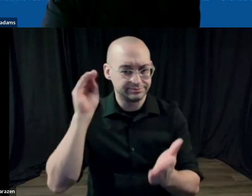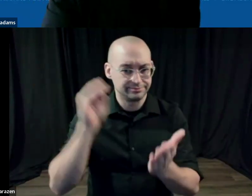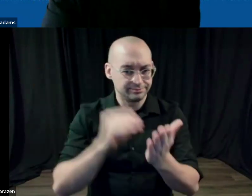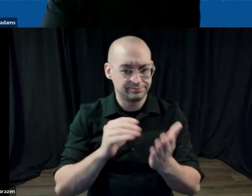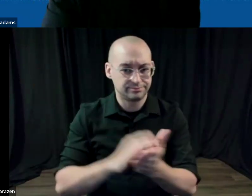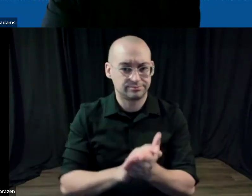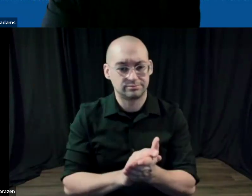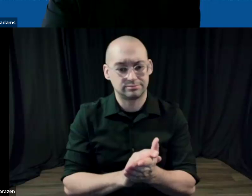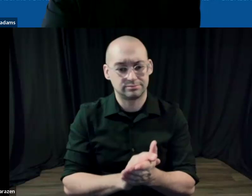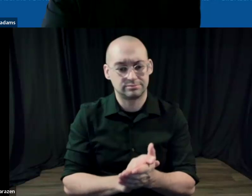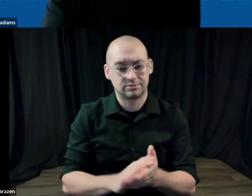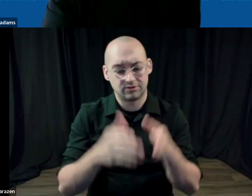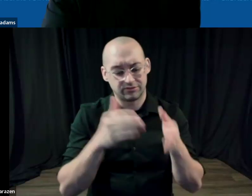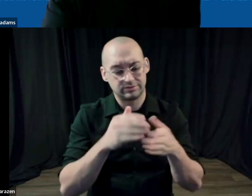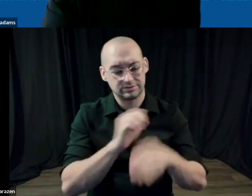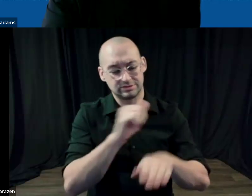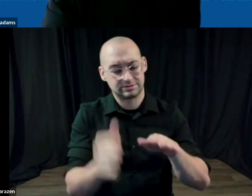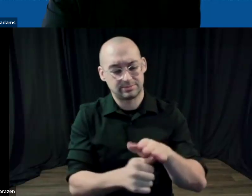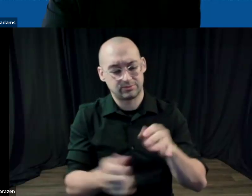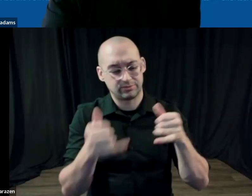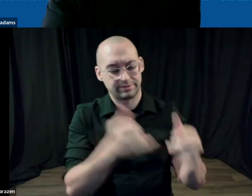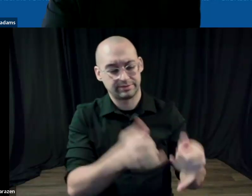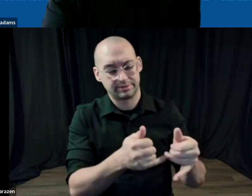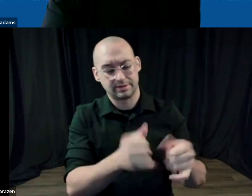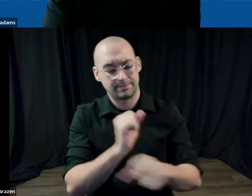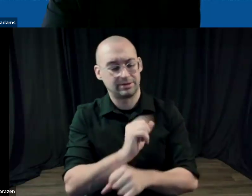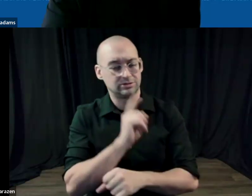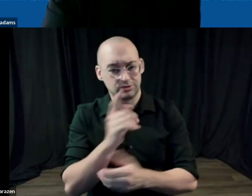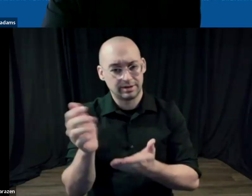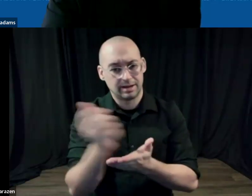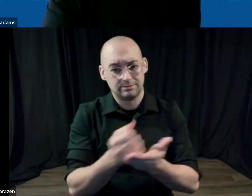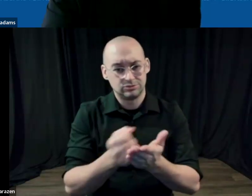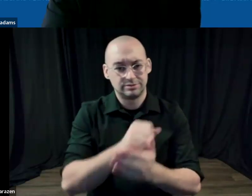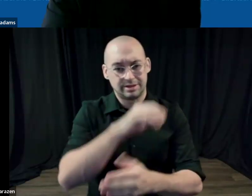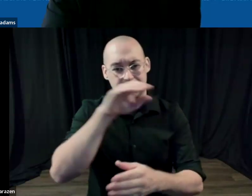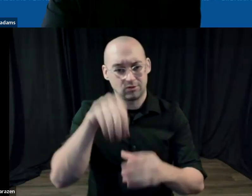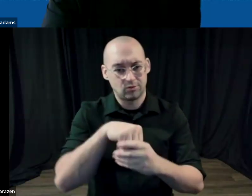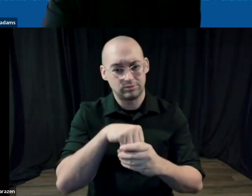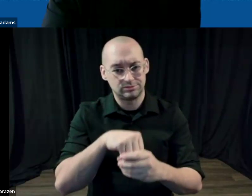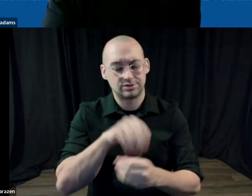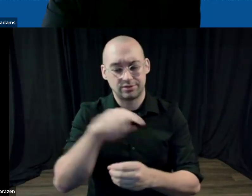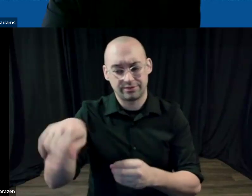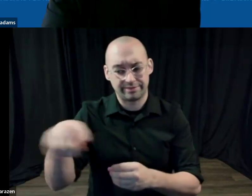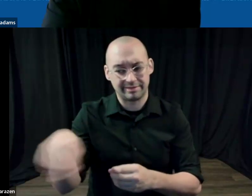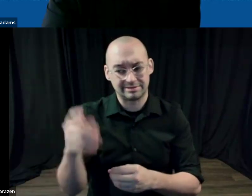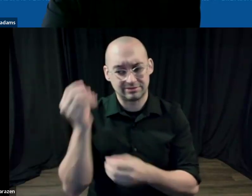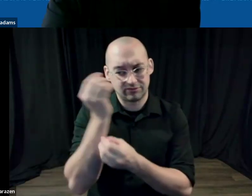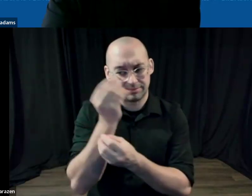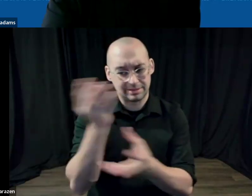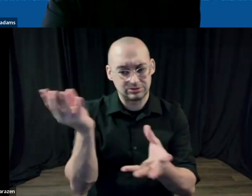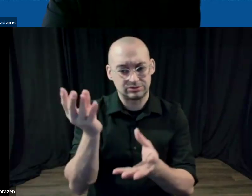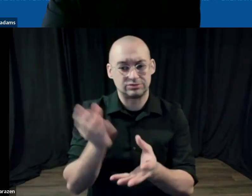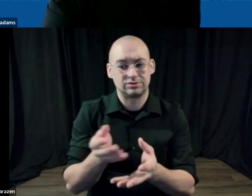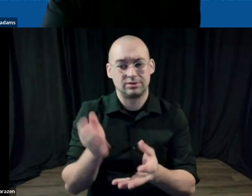on subgrantees, to make sure that it captures and includes those information fields that'll be